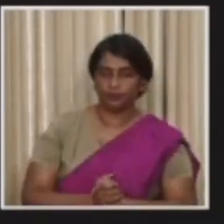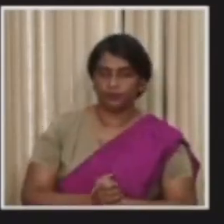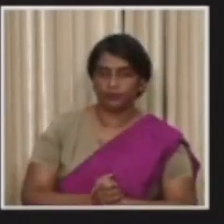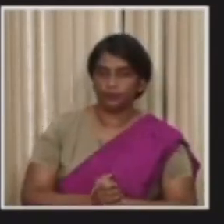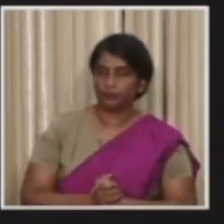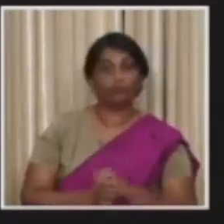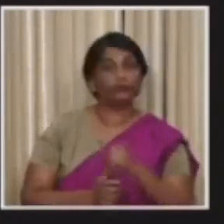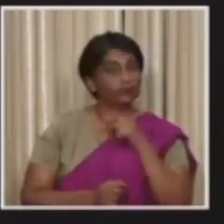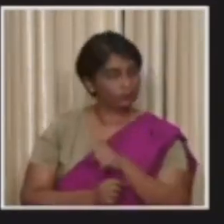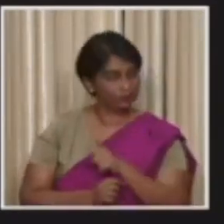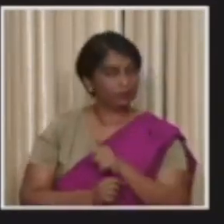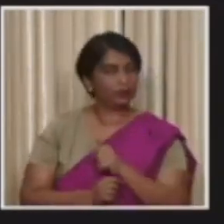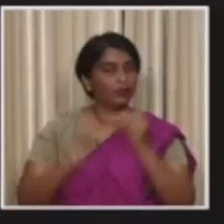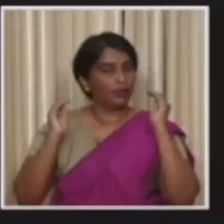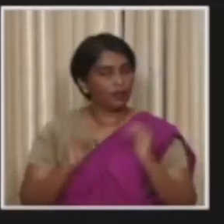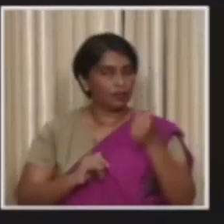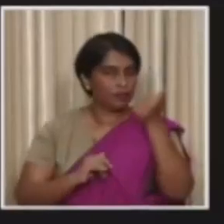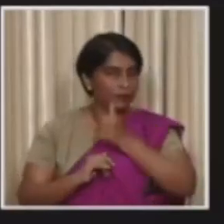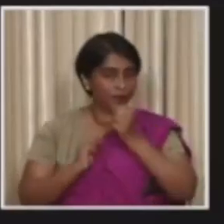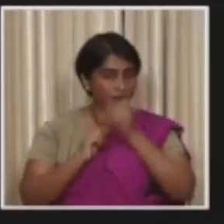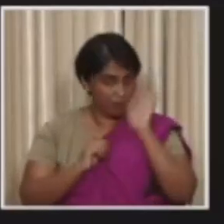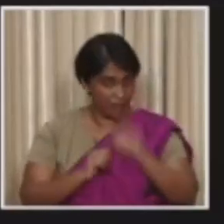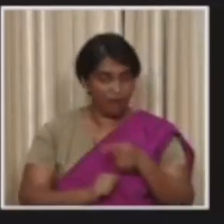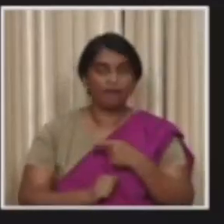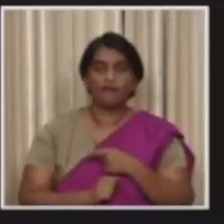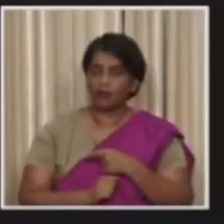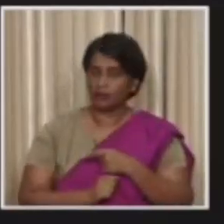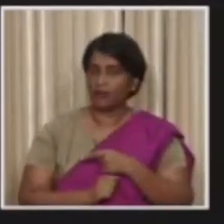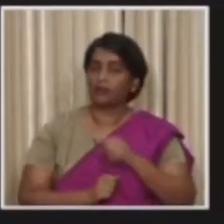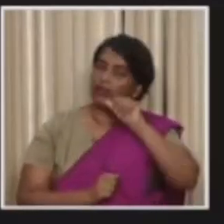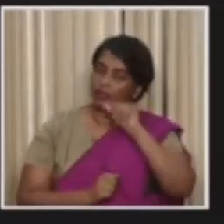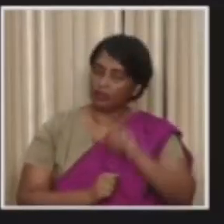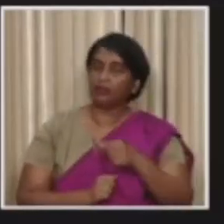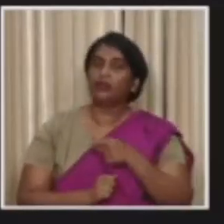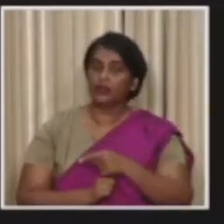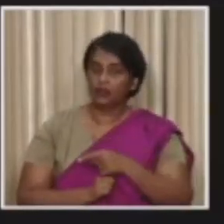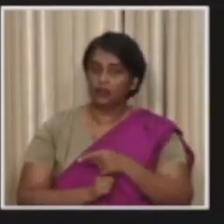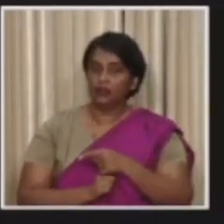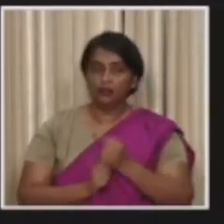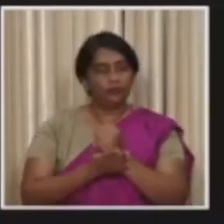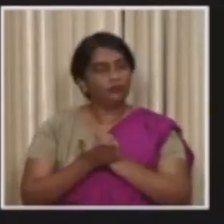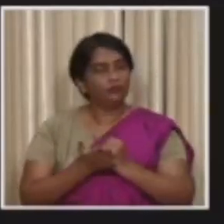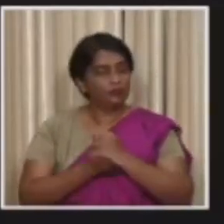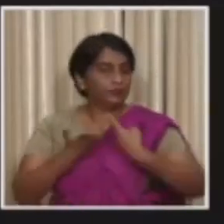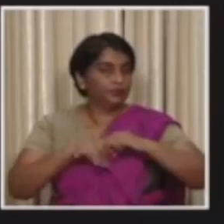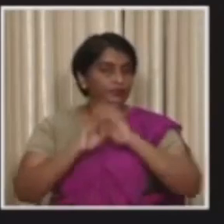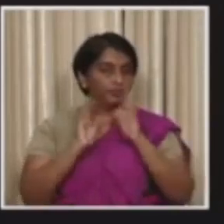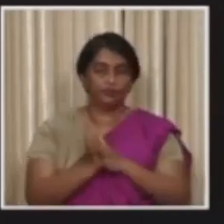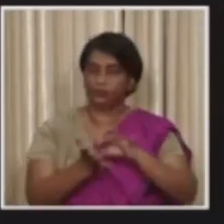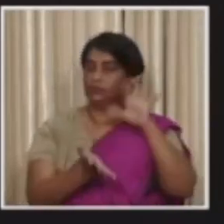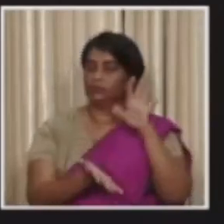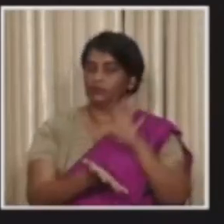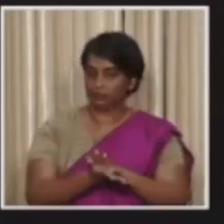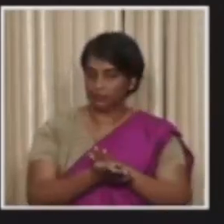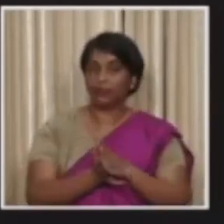tendency for corruption, that all depend on how the new bribery commission under this law